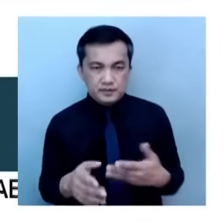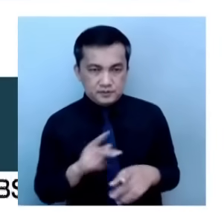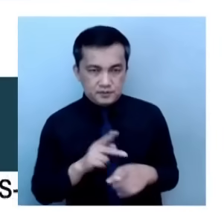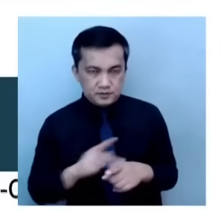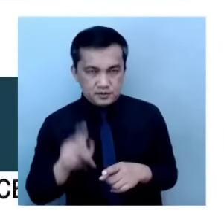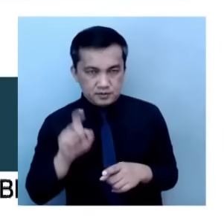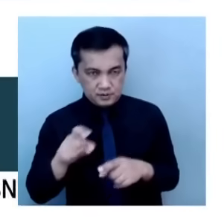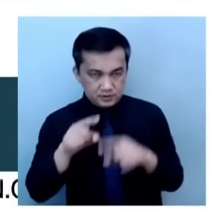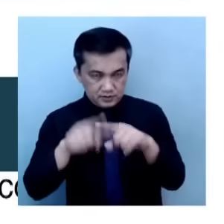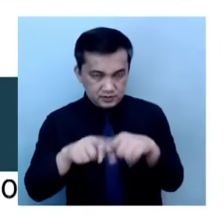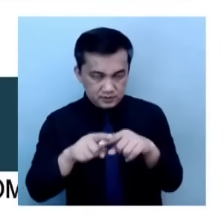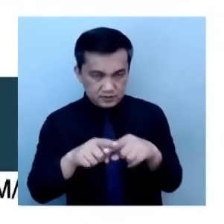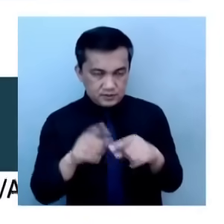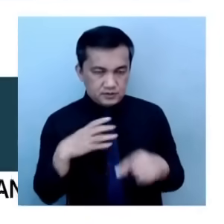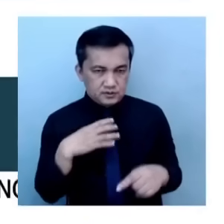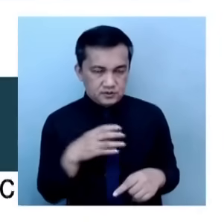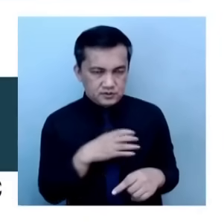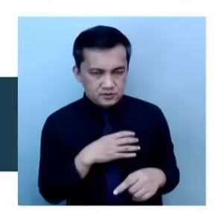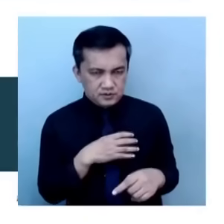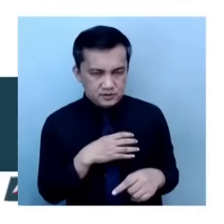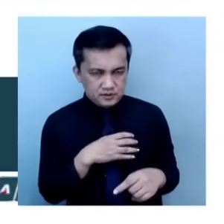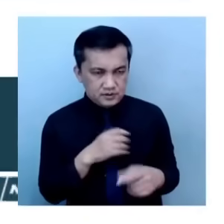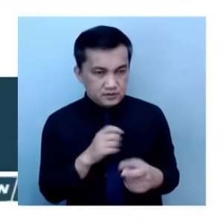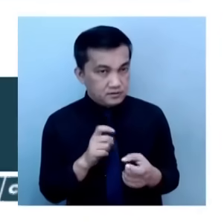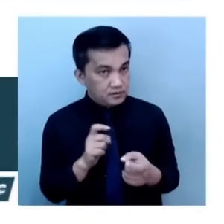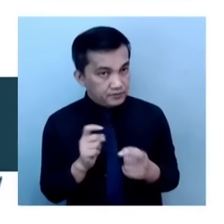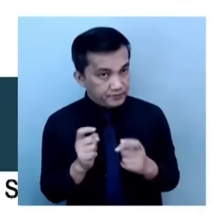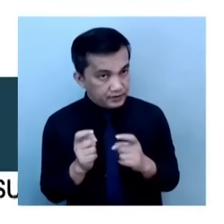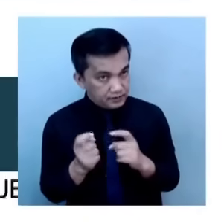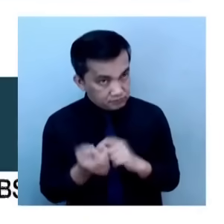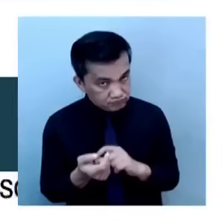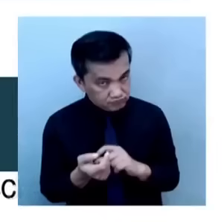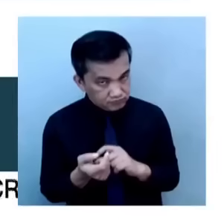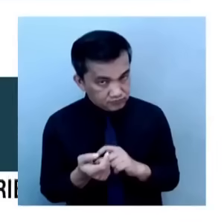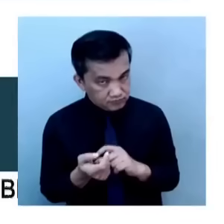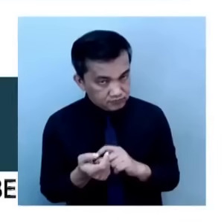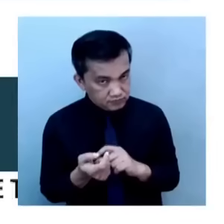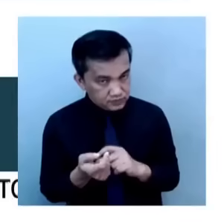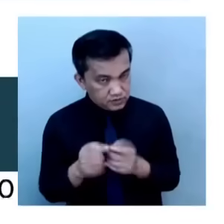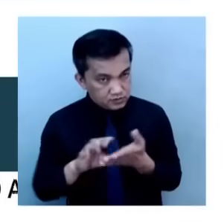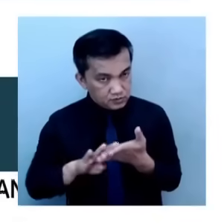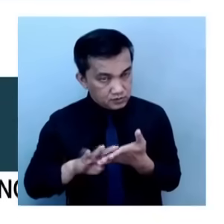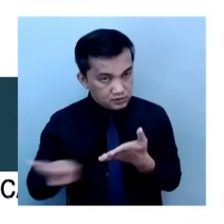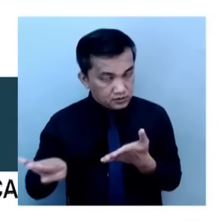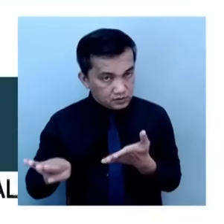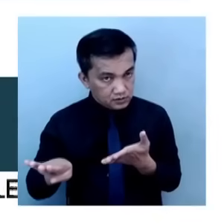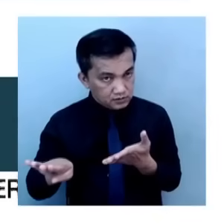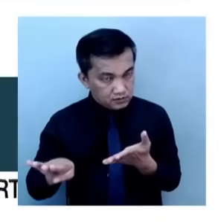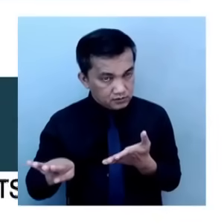Congress to sort of to amend, to relinquish. But